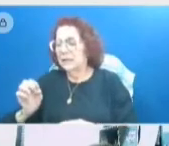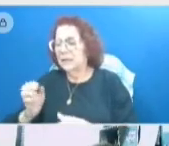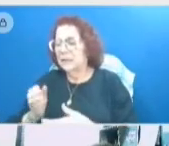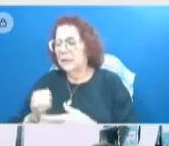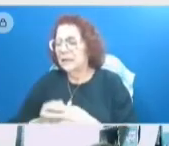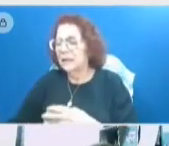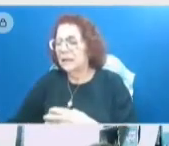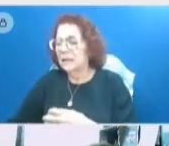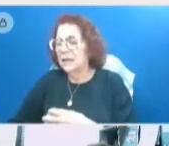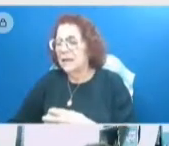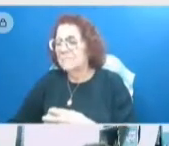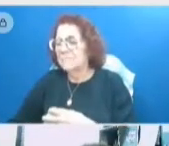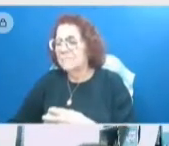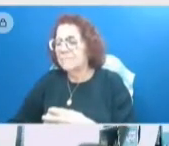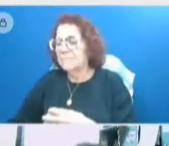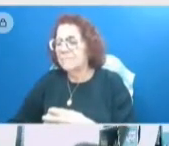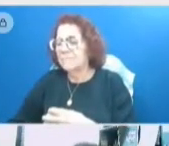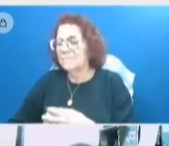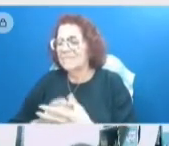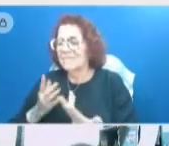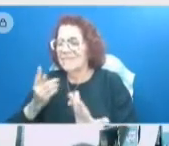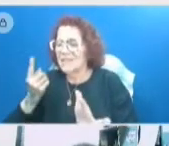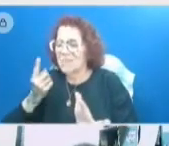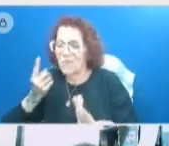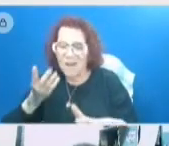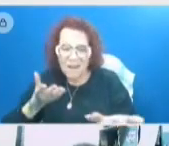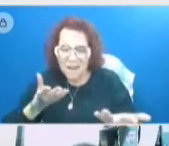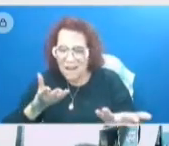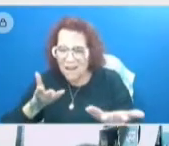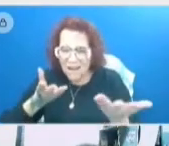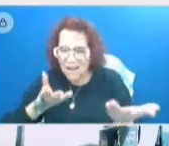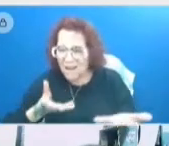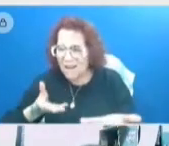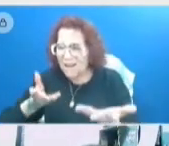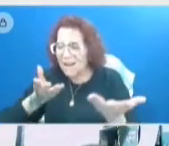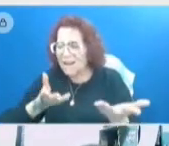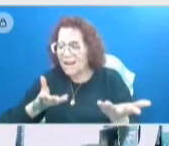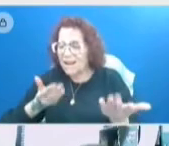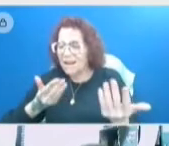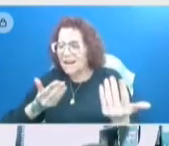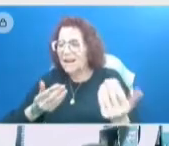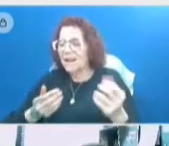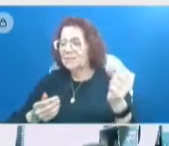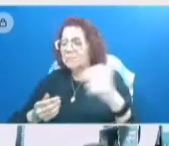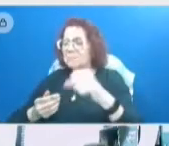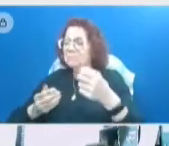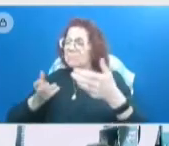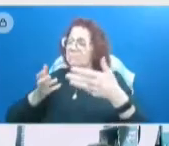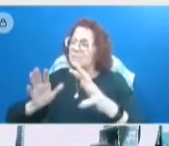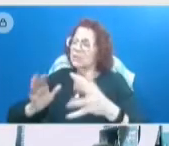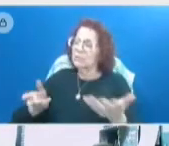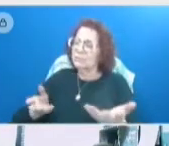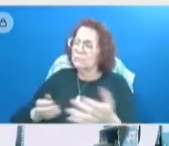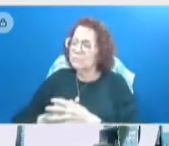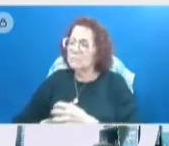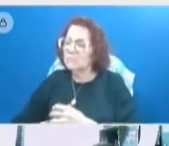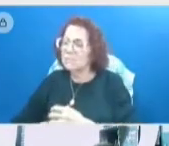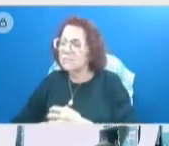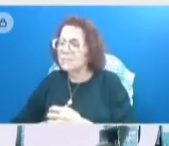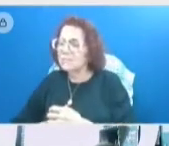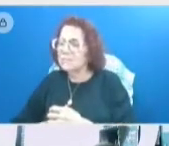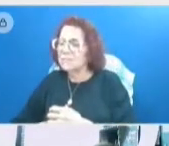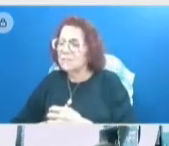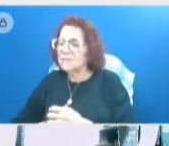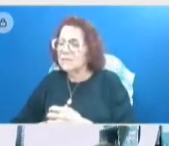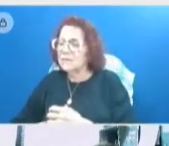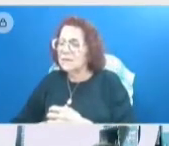Is that the only one you want to do? That's it. Okay, so is there a